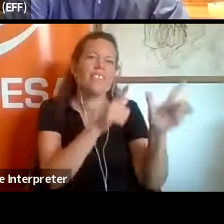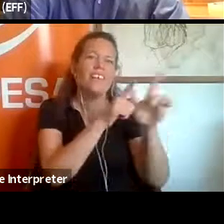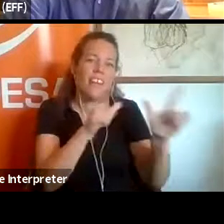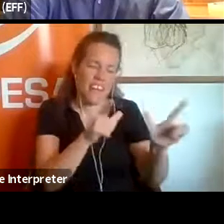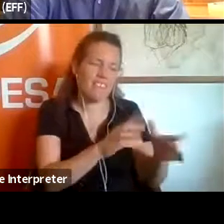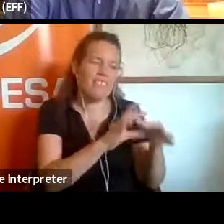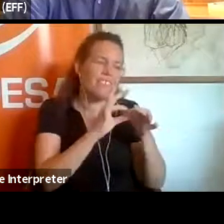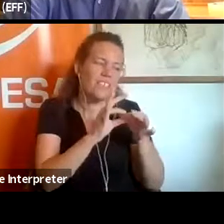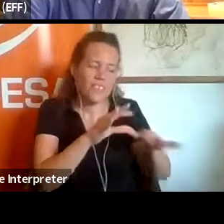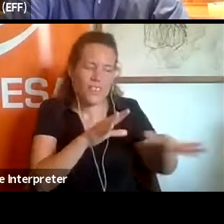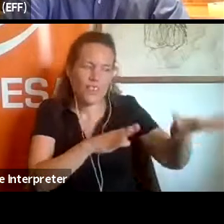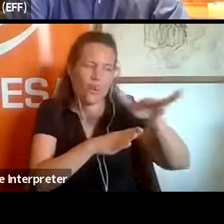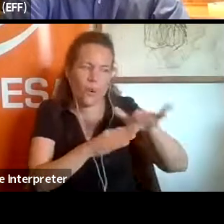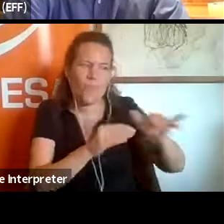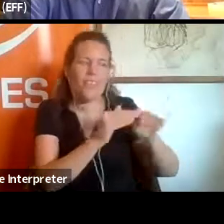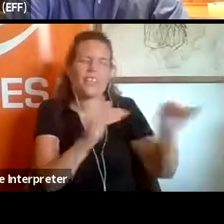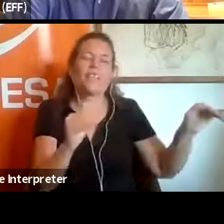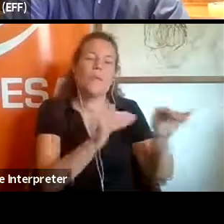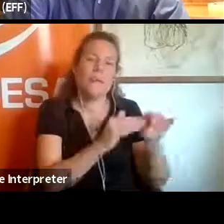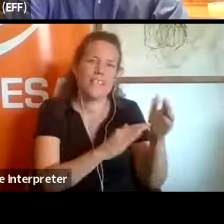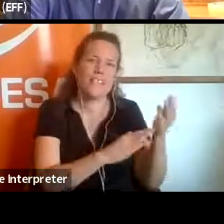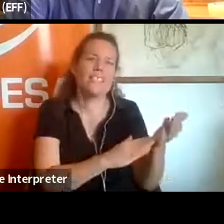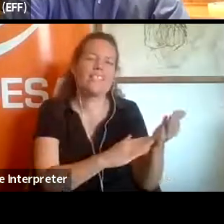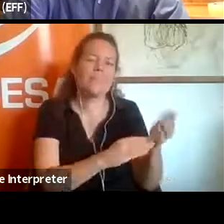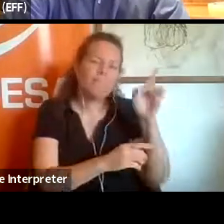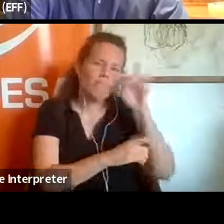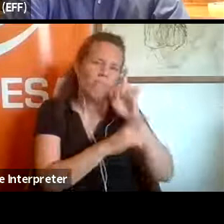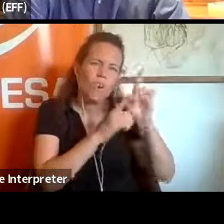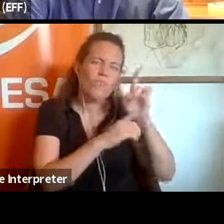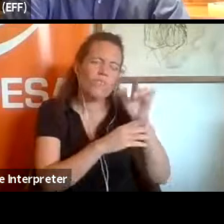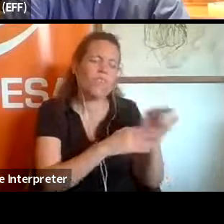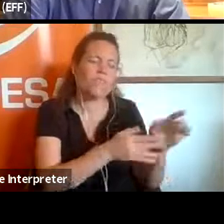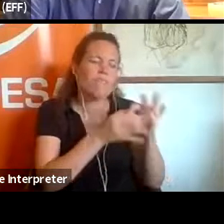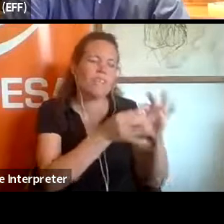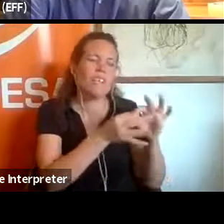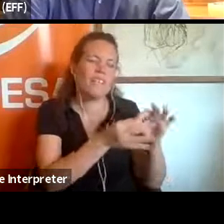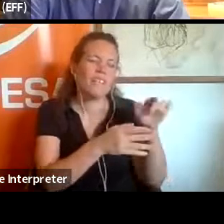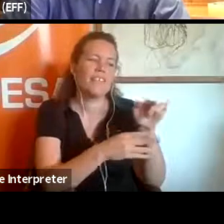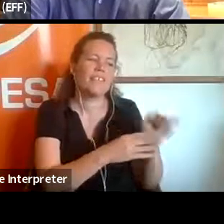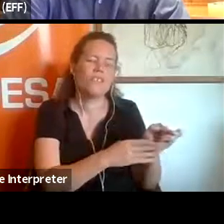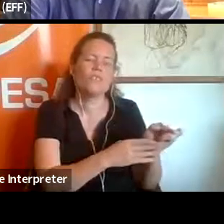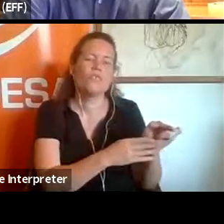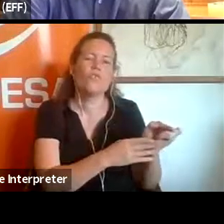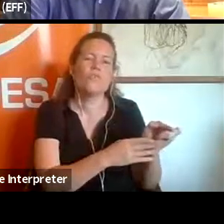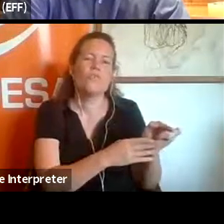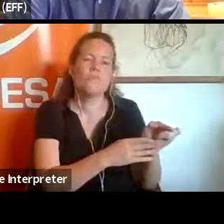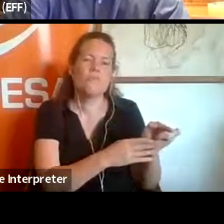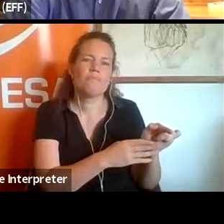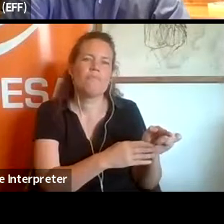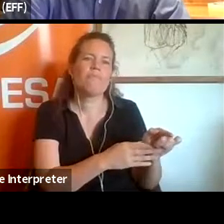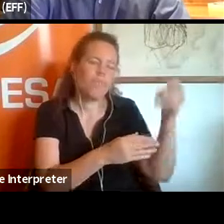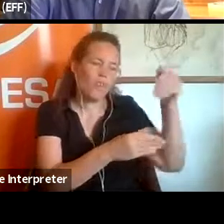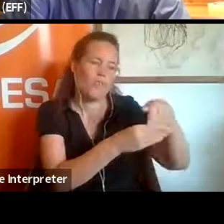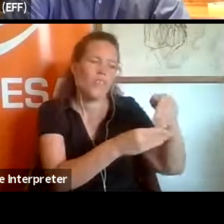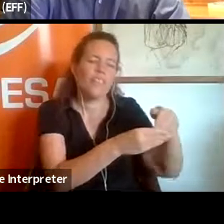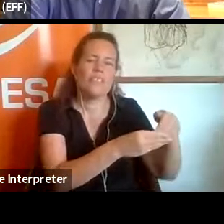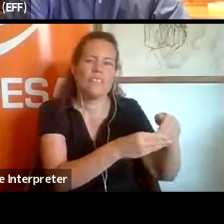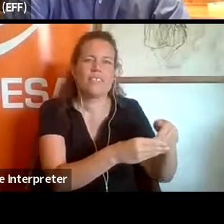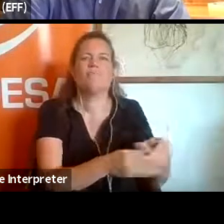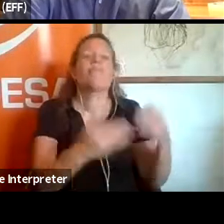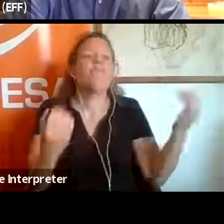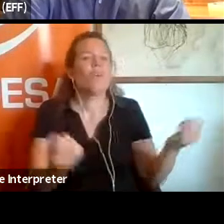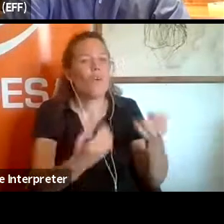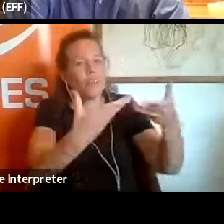context-based concerns regarding content moderation. So for us, also organizations and